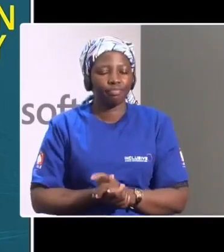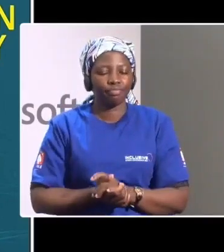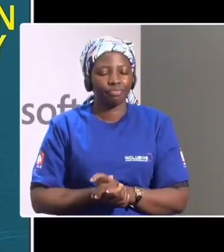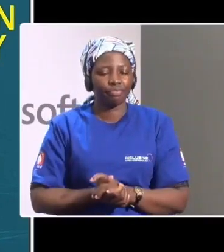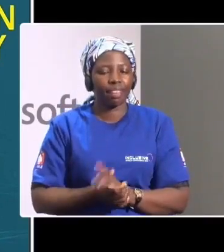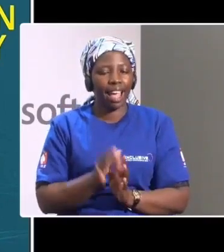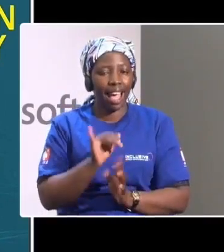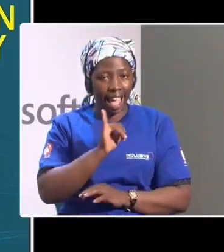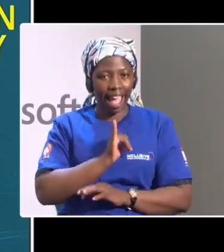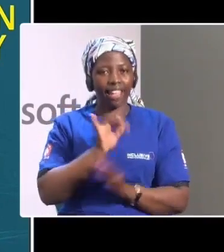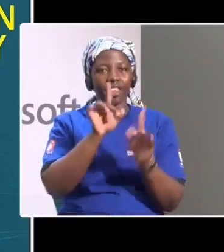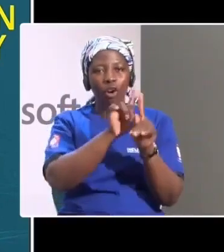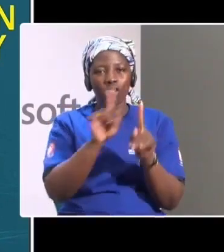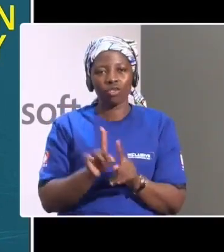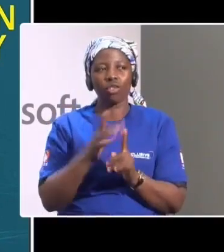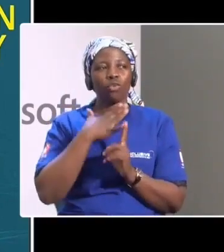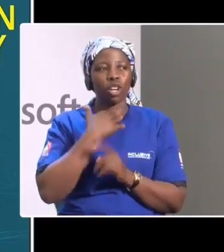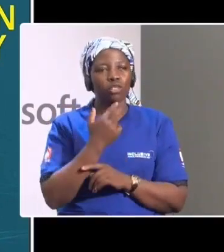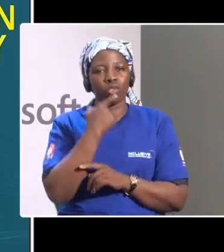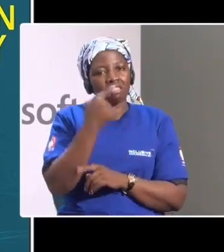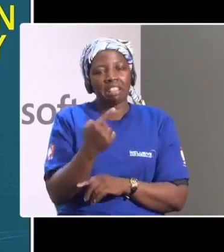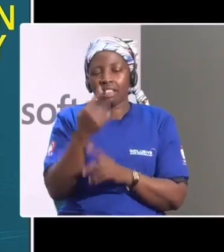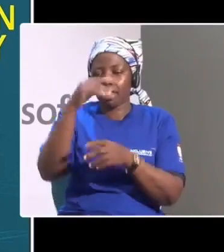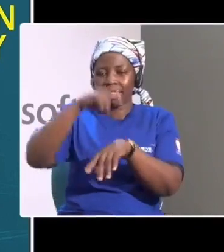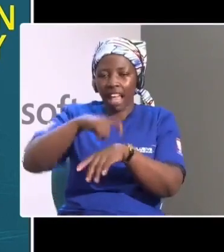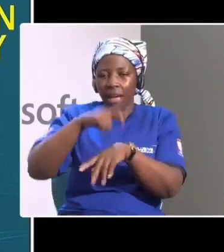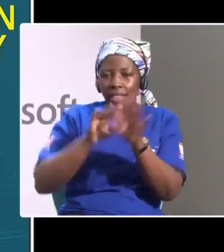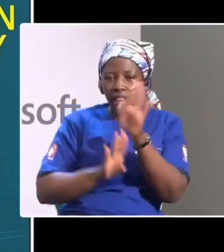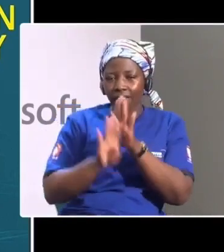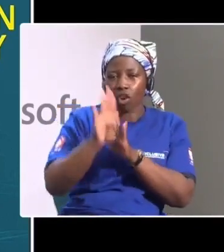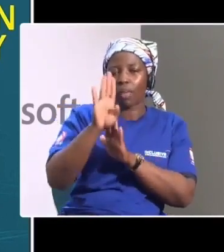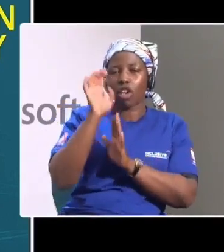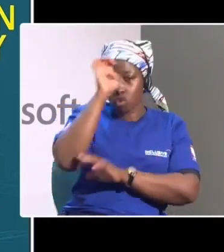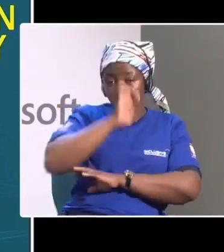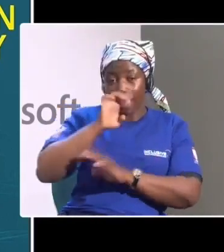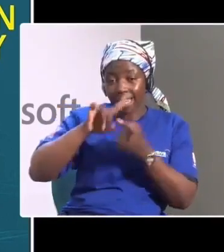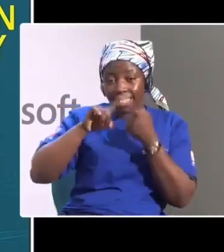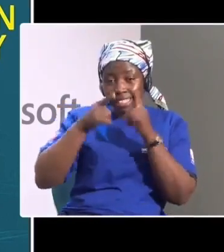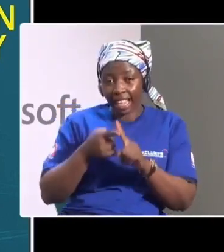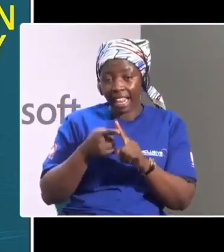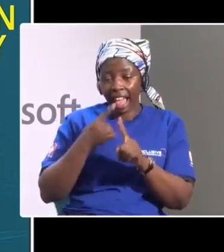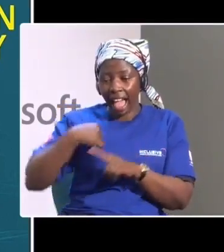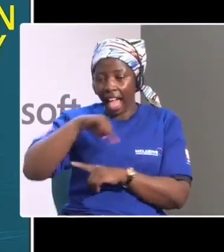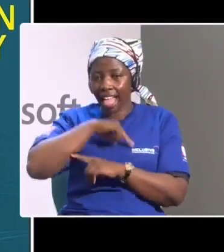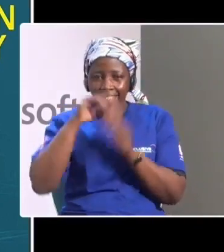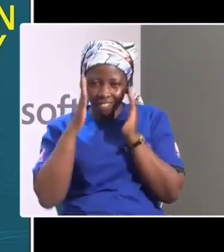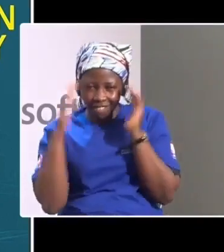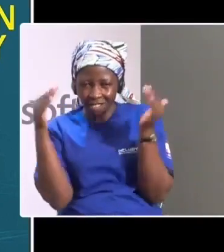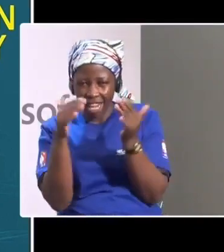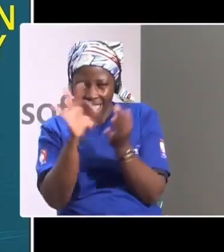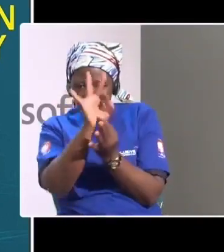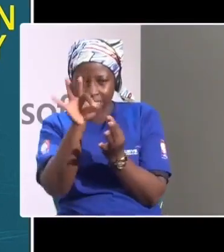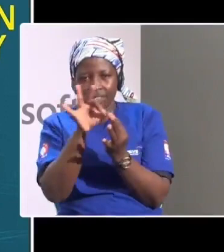I also would like to say that in the development of the European standard, we paid specific attention to